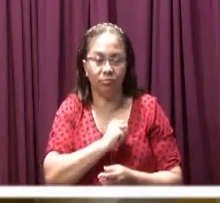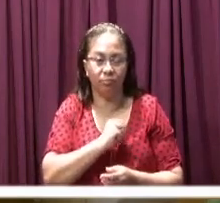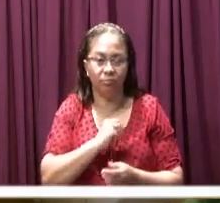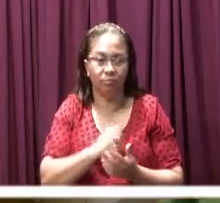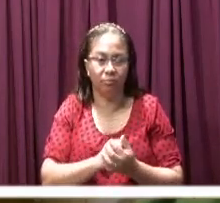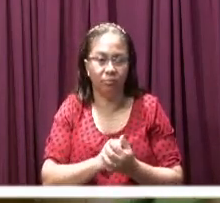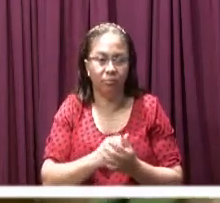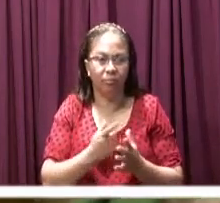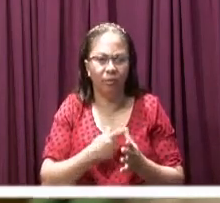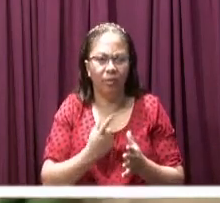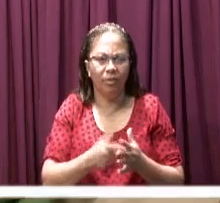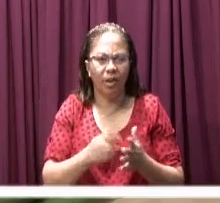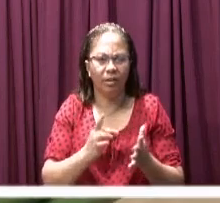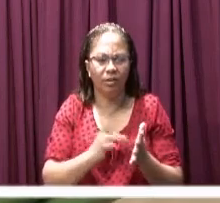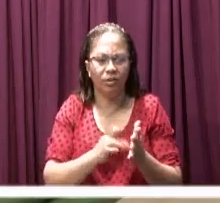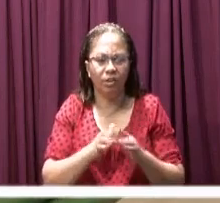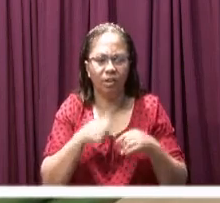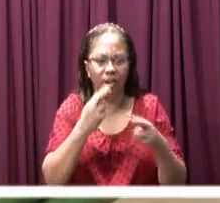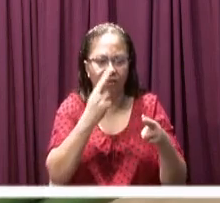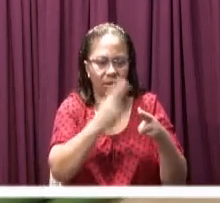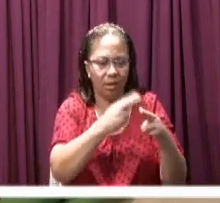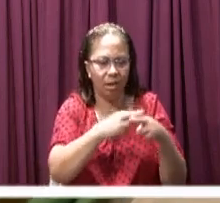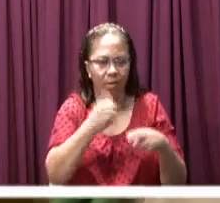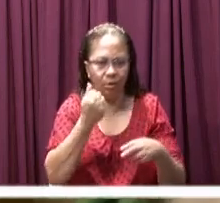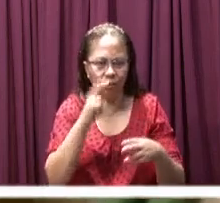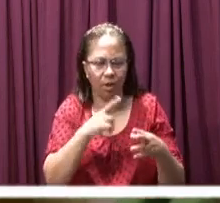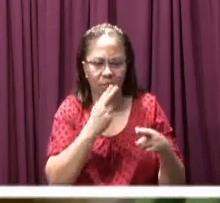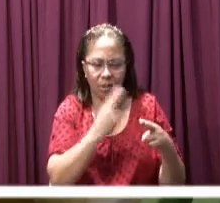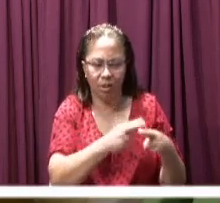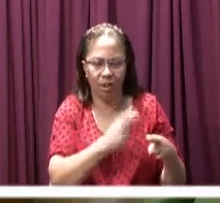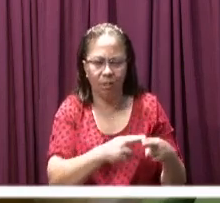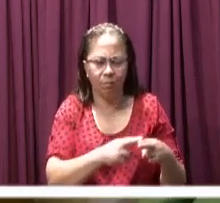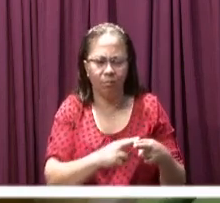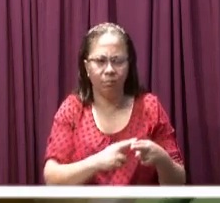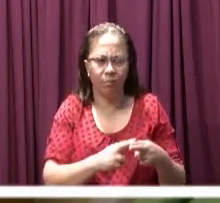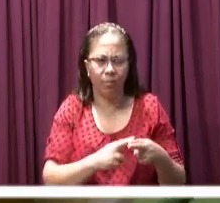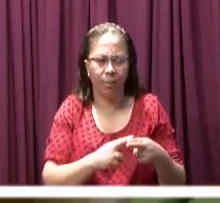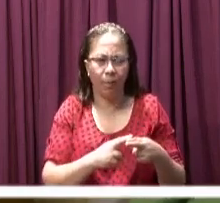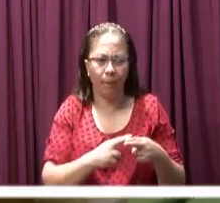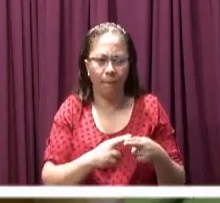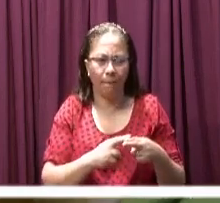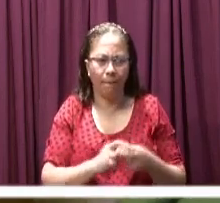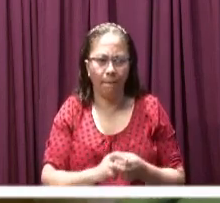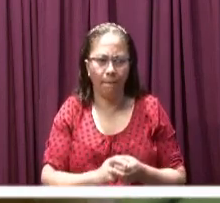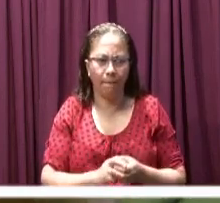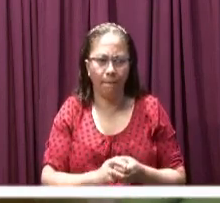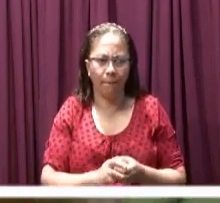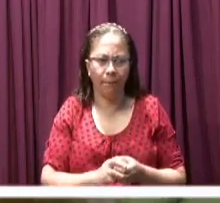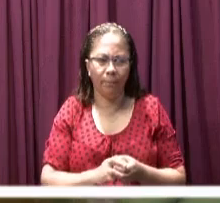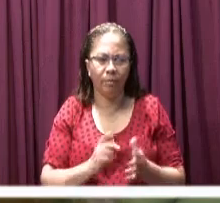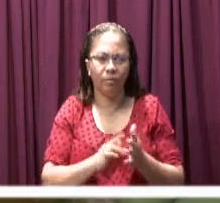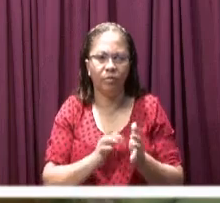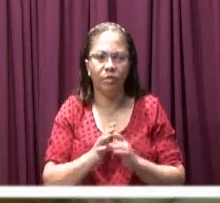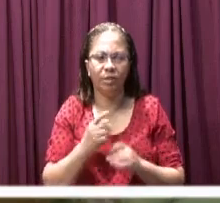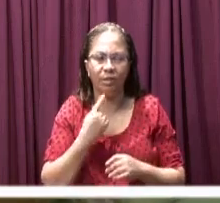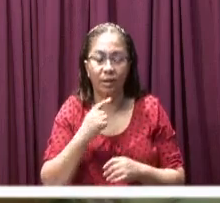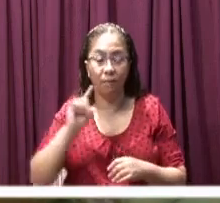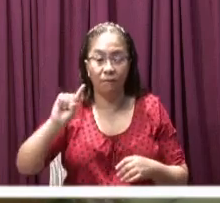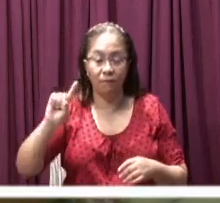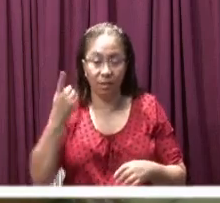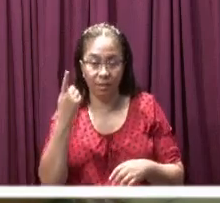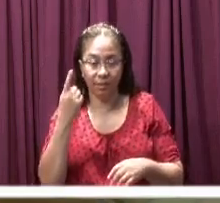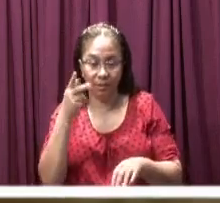And then he gives the names of the 12. And what's interesting here is he says,